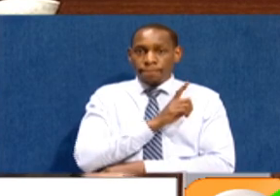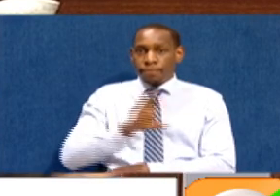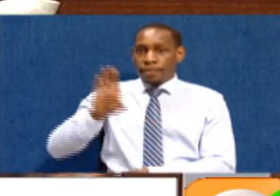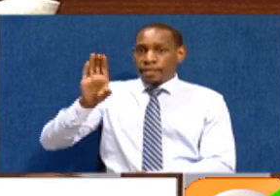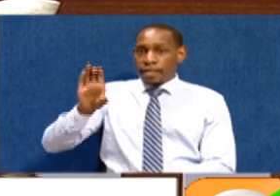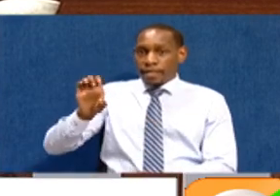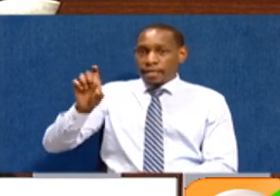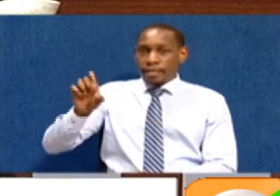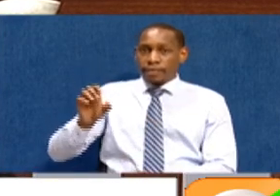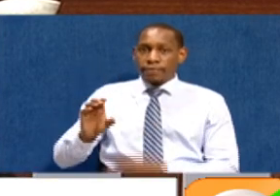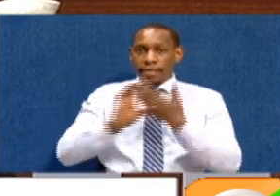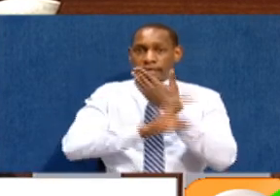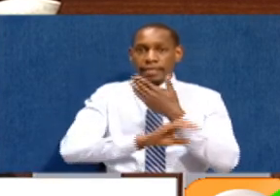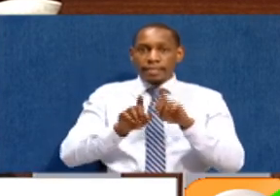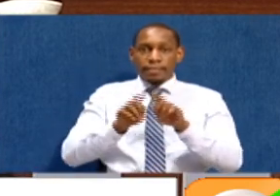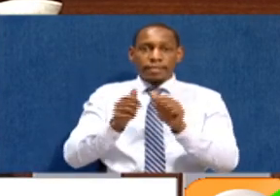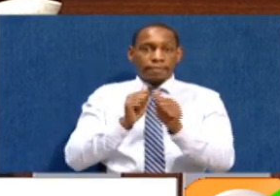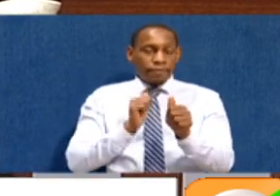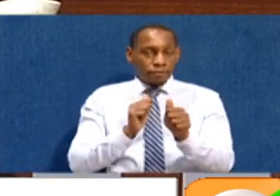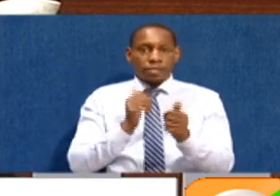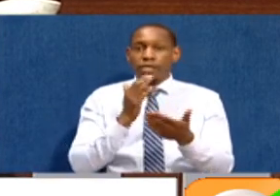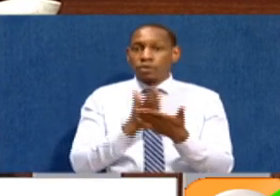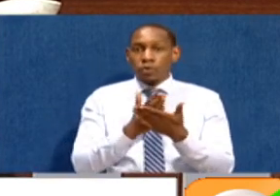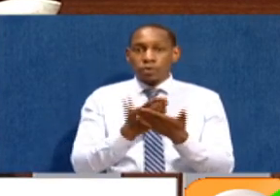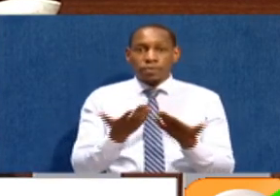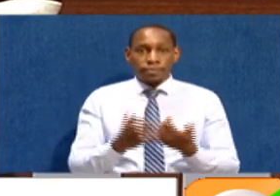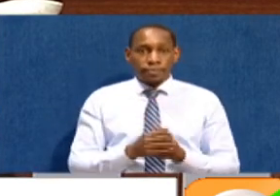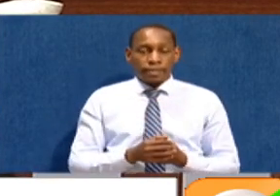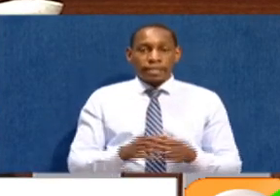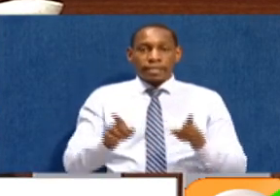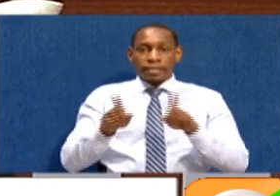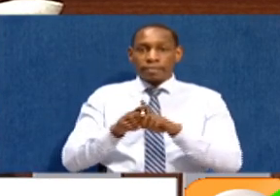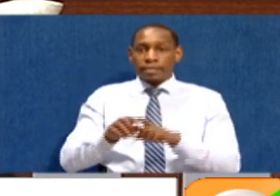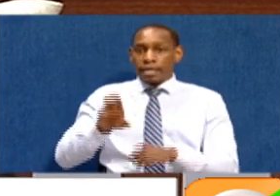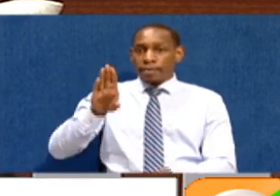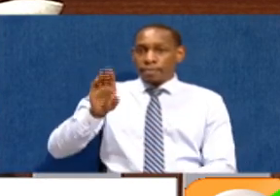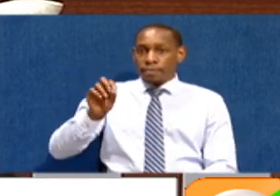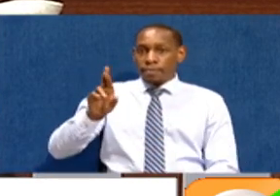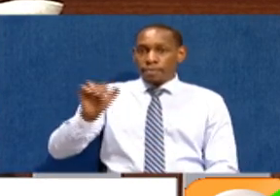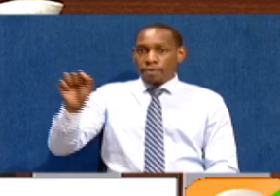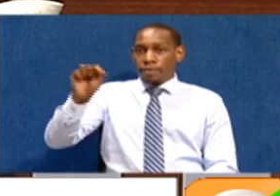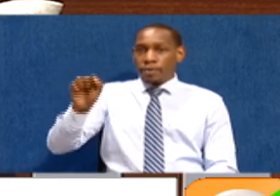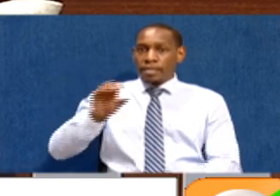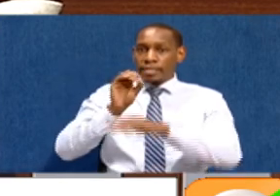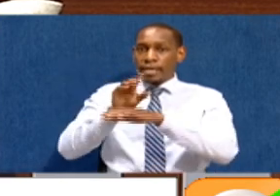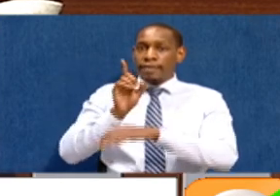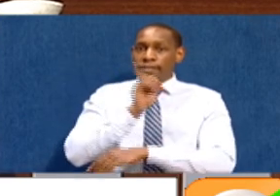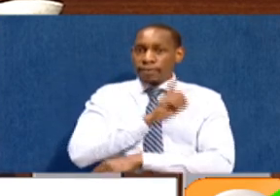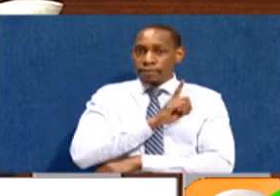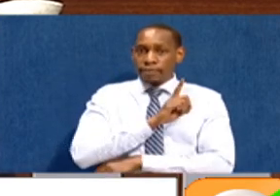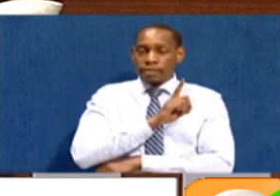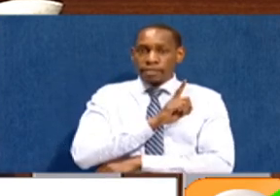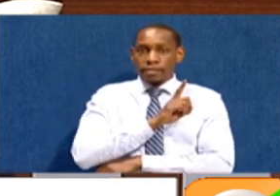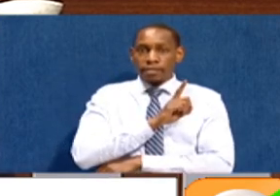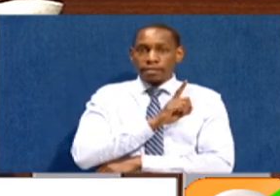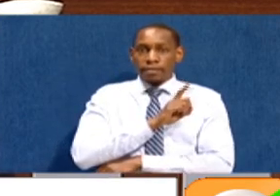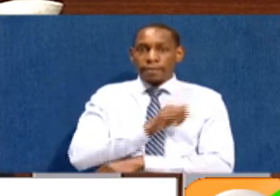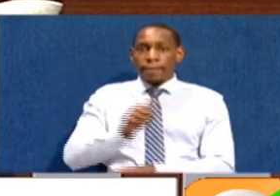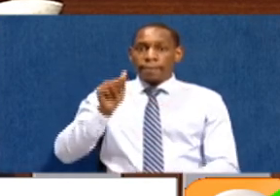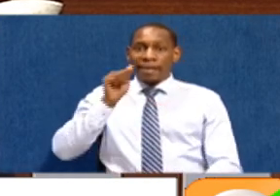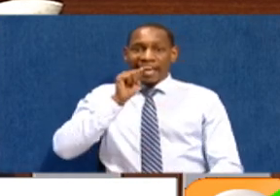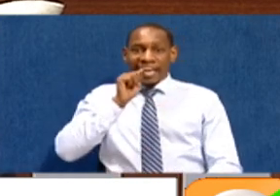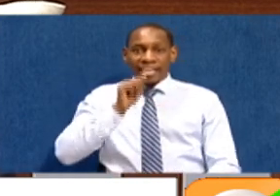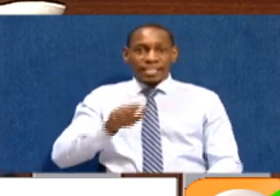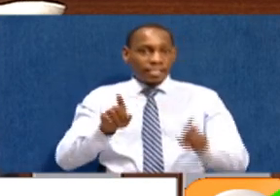of a country and it has been rejected? Yes, indeed. Boris Johnson did give an advisory to the monarch of the